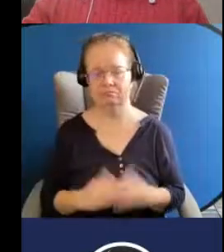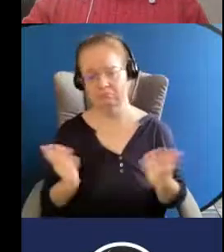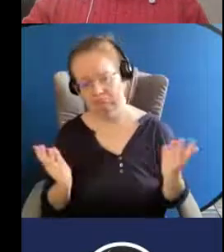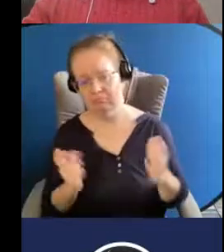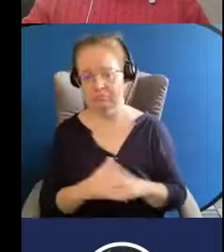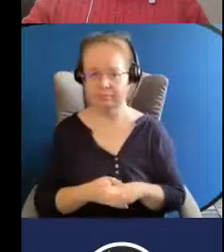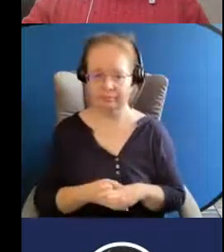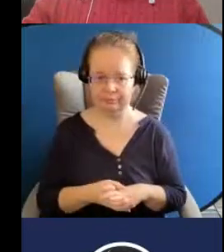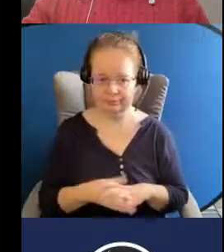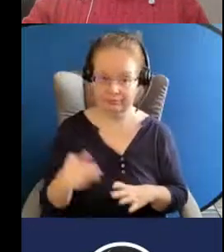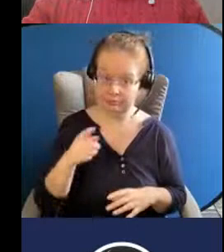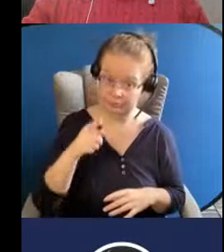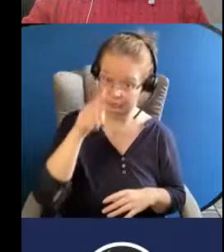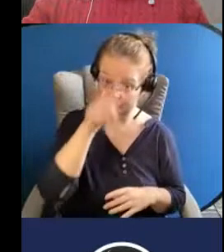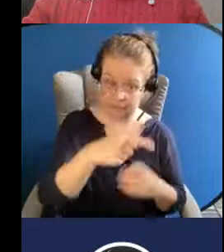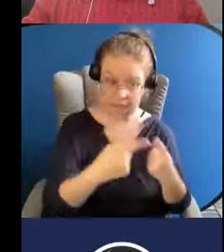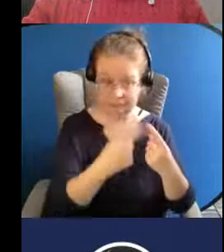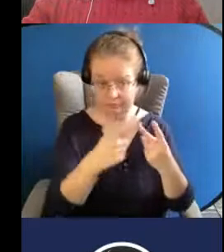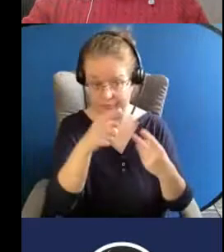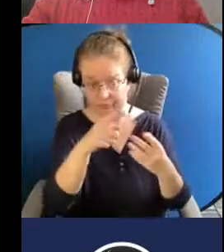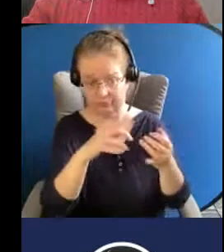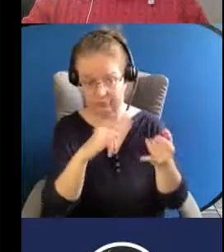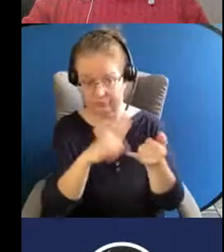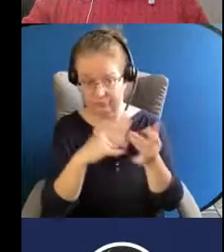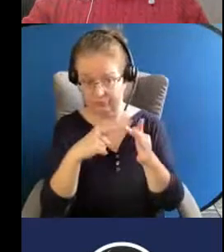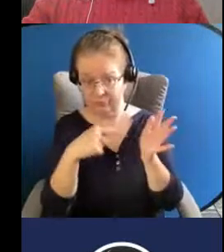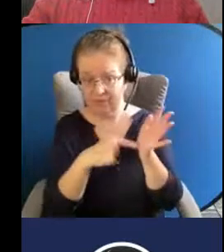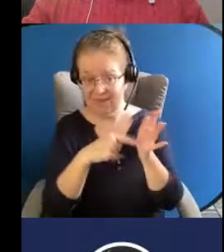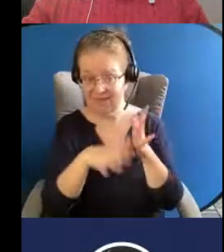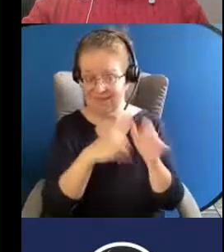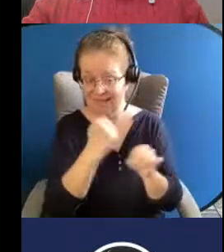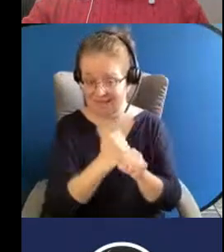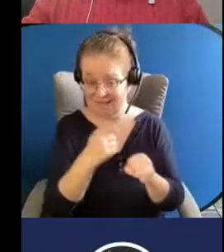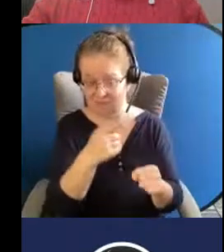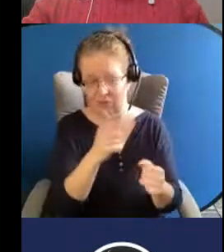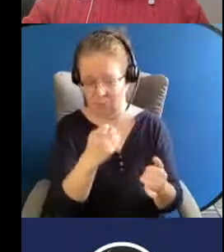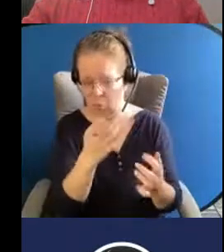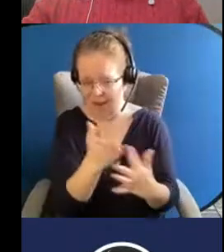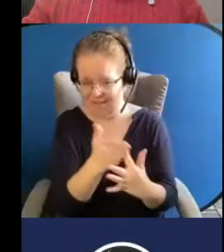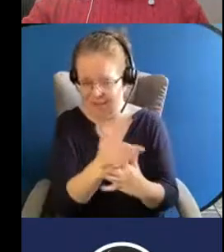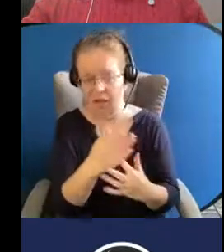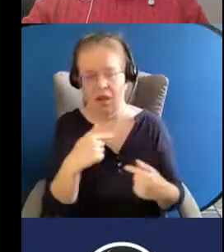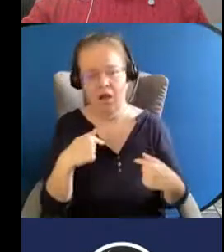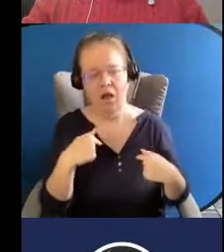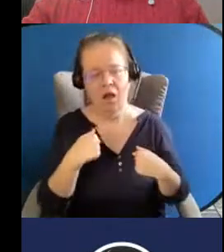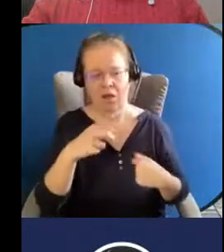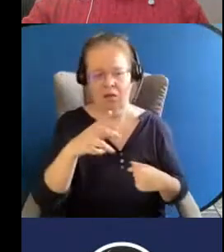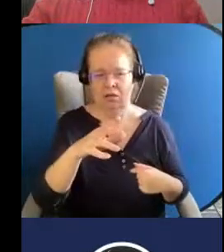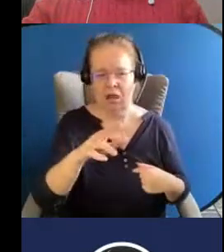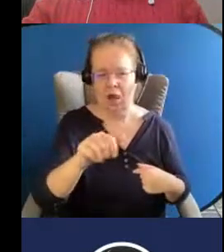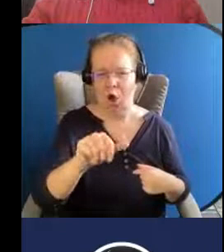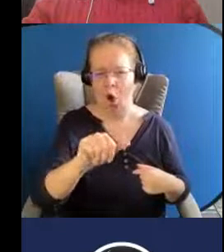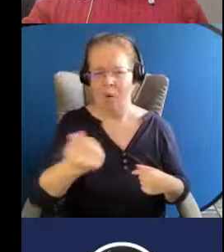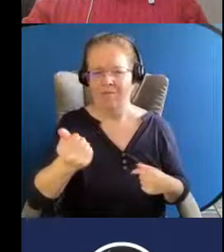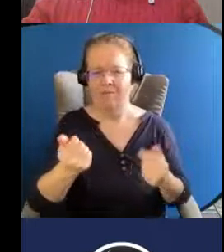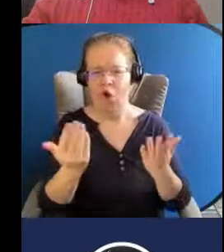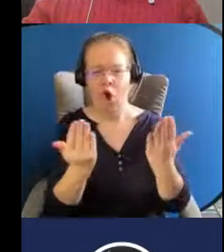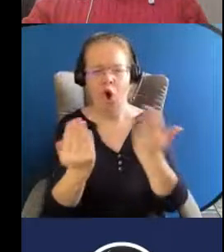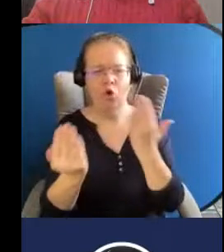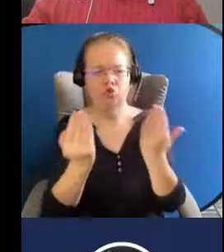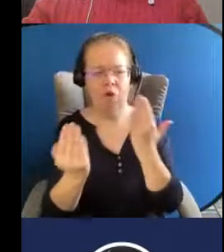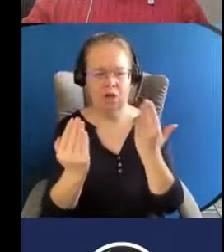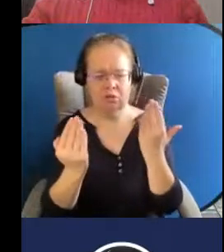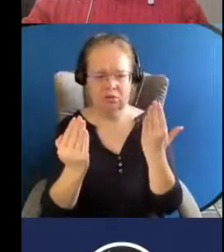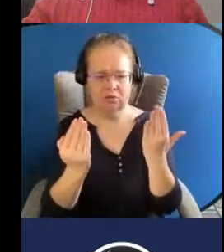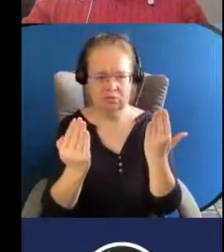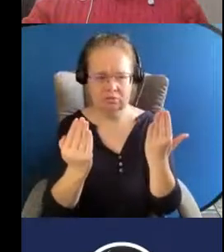In addition to some of these settings as far as accessibility goes, we're going to go ahead and turn off contrast themes.